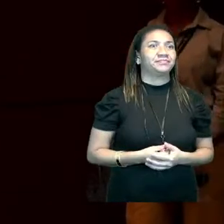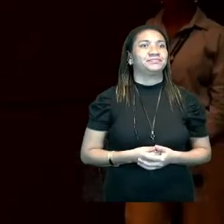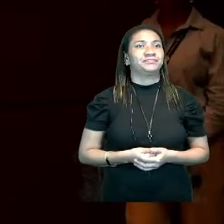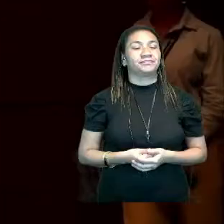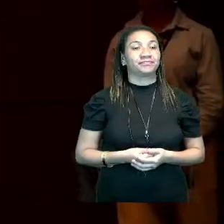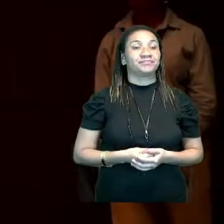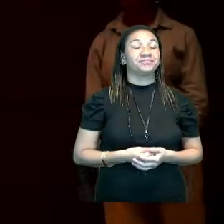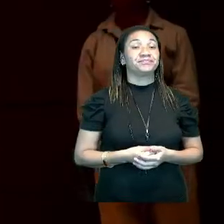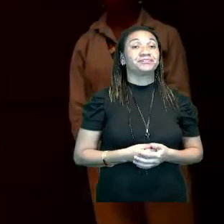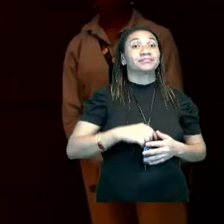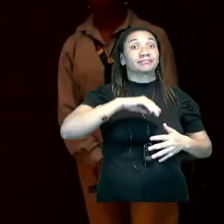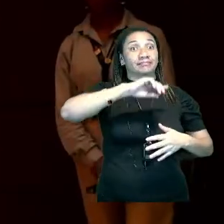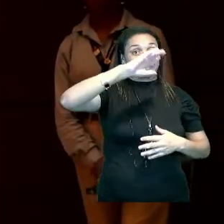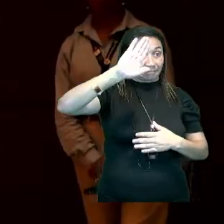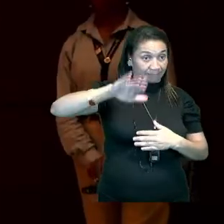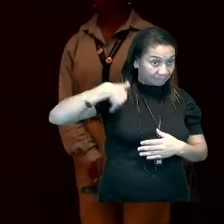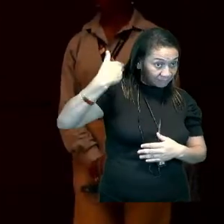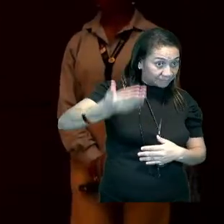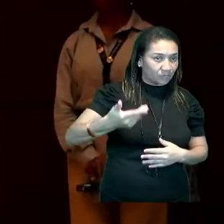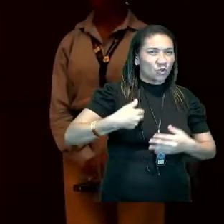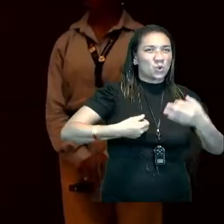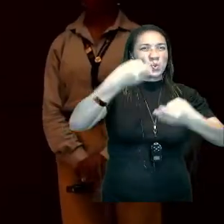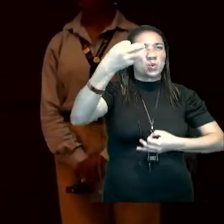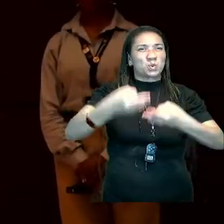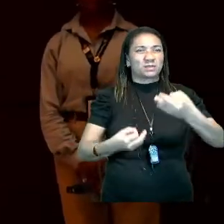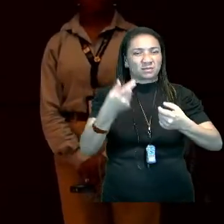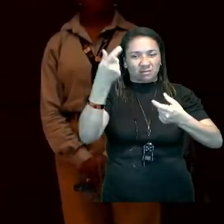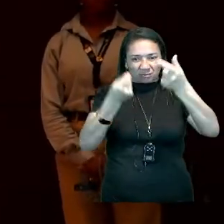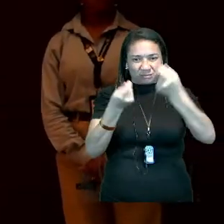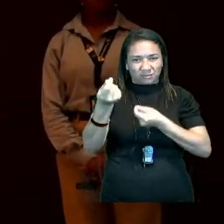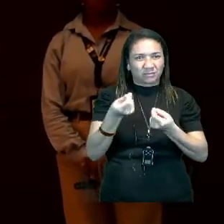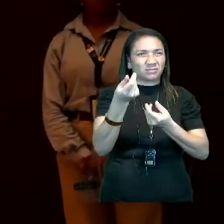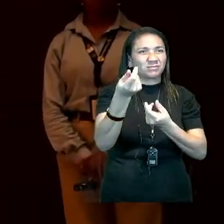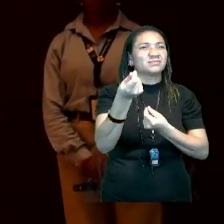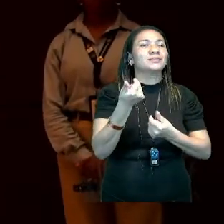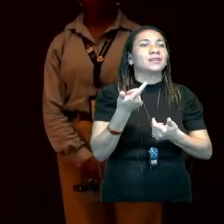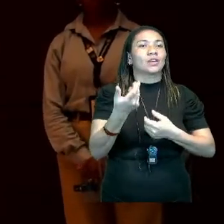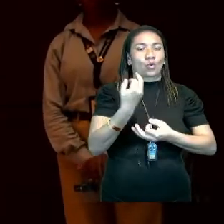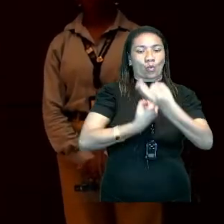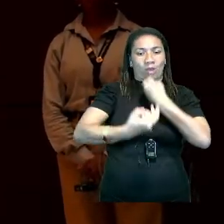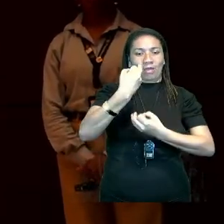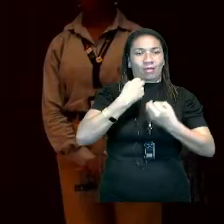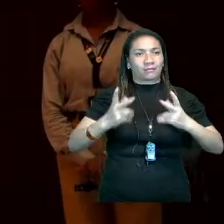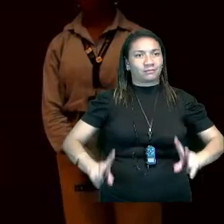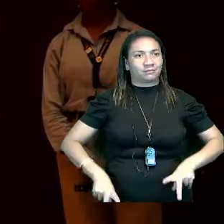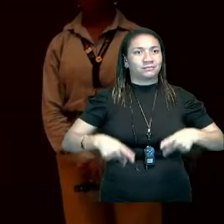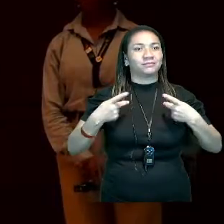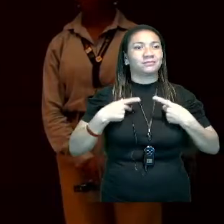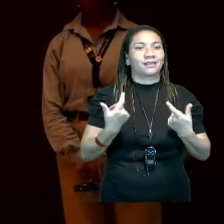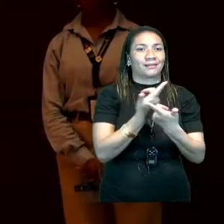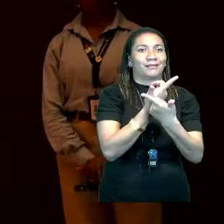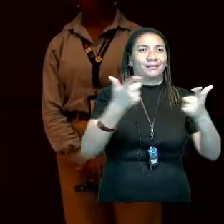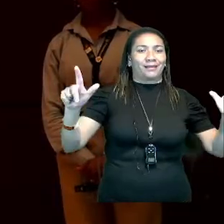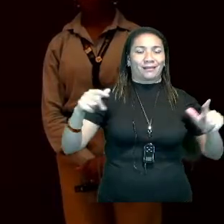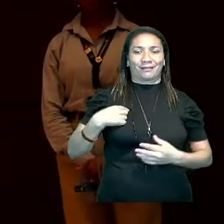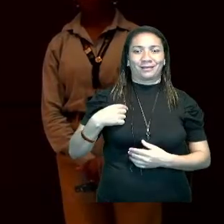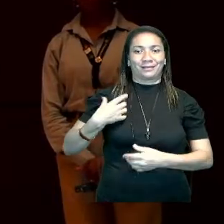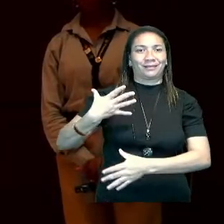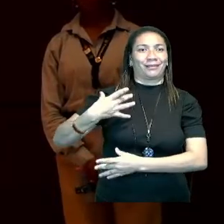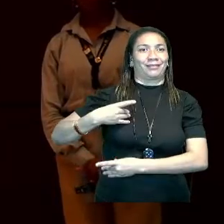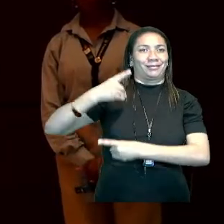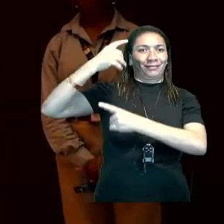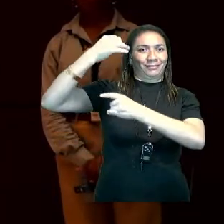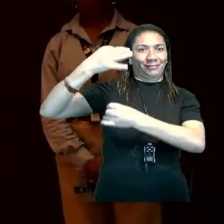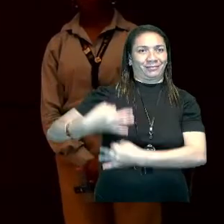then had a dialogue that took us through economic justice for the care of life and a bet for freedom and